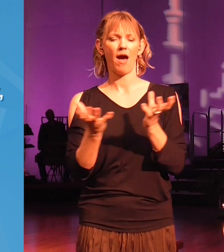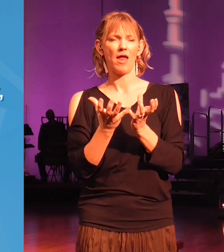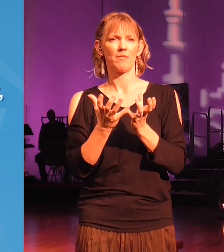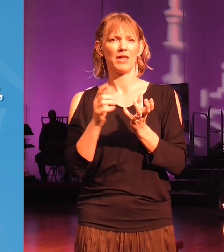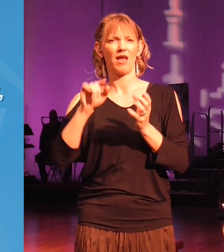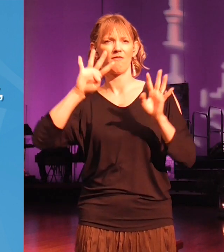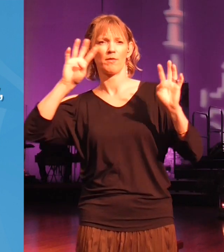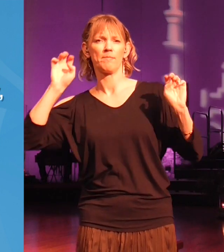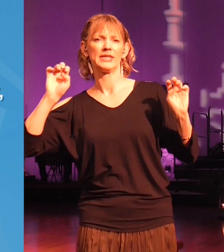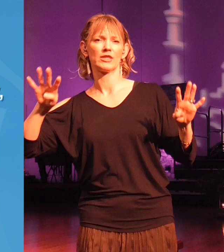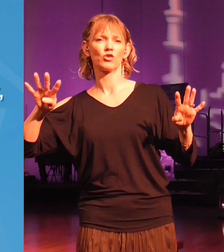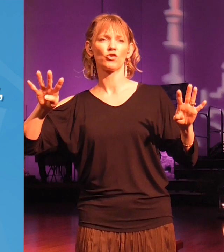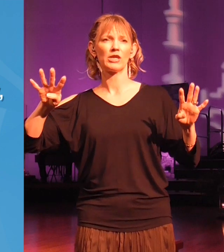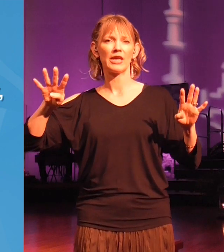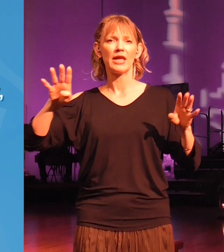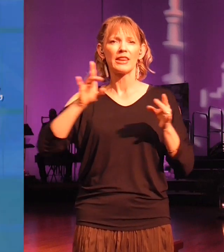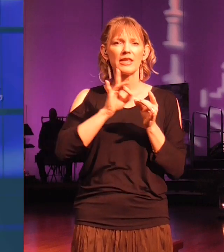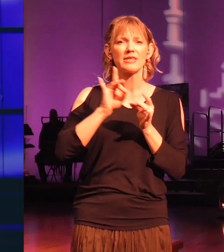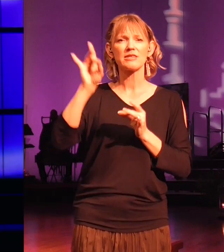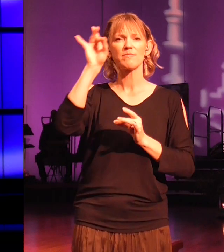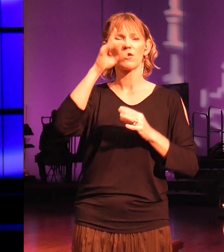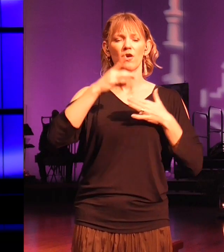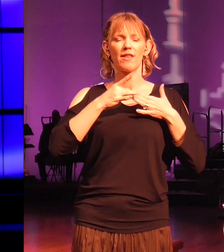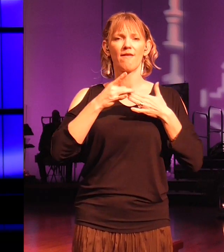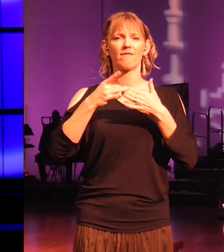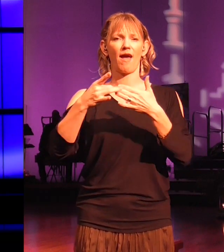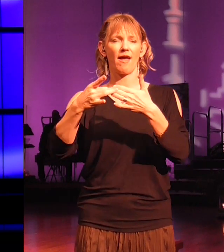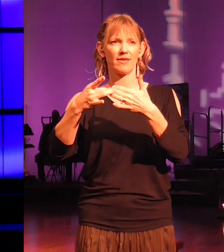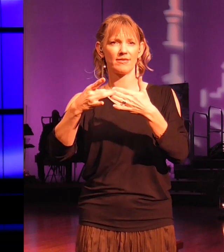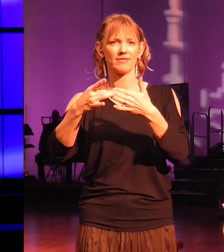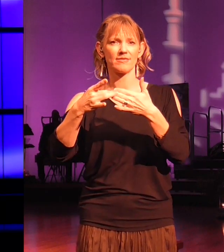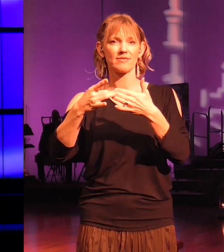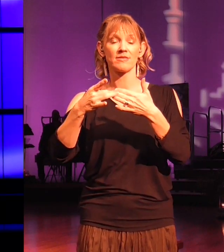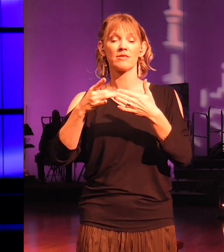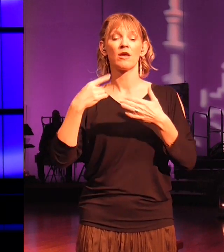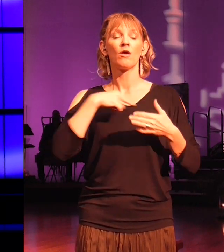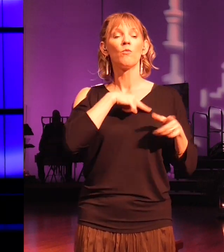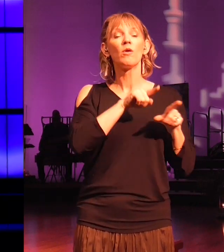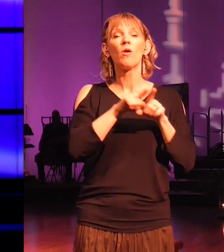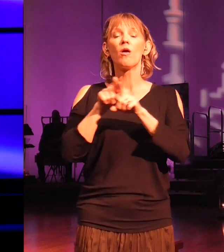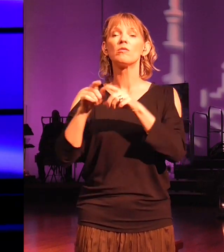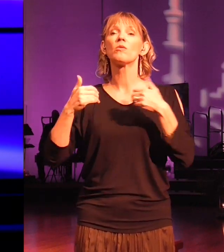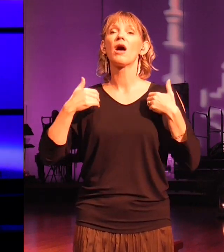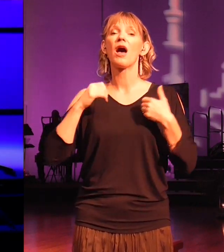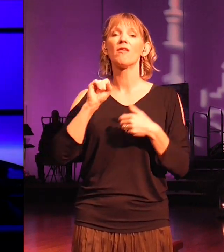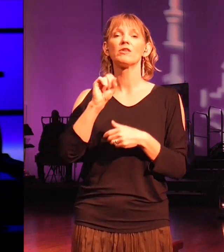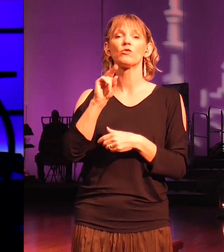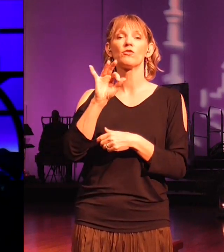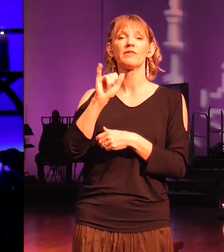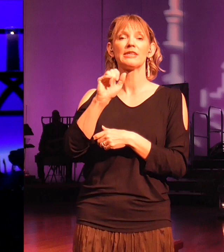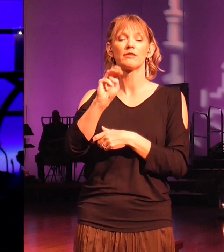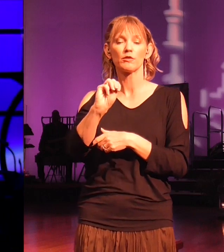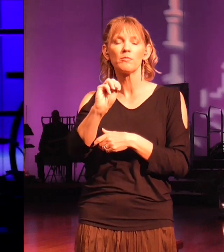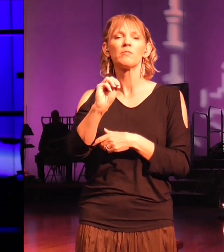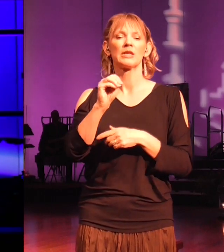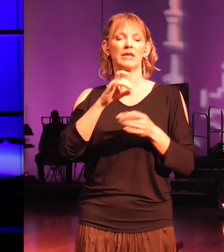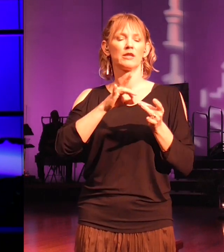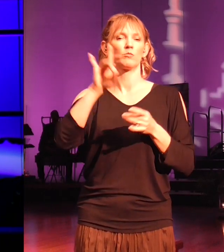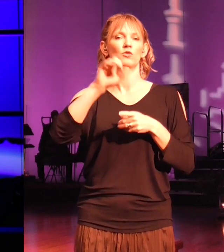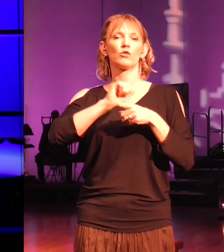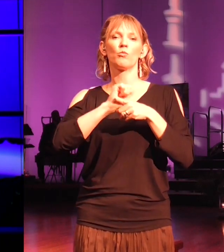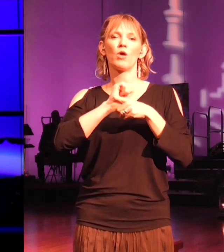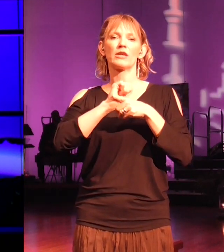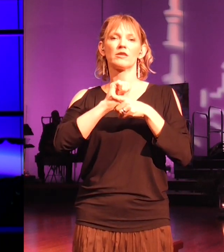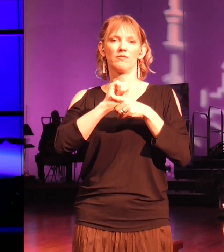spirit of guidance. And we also have in Sufism a spiritual practice of